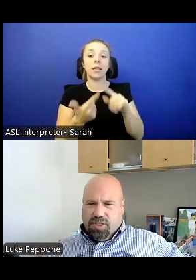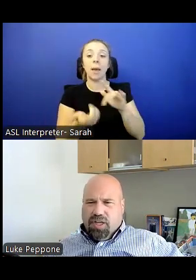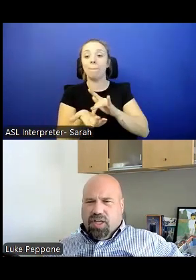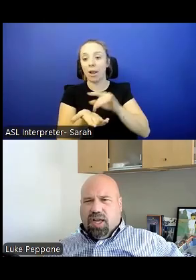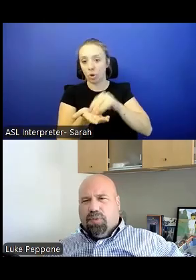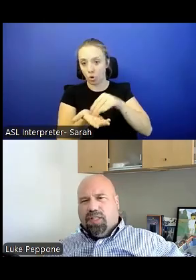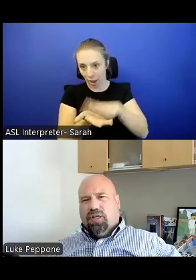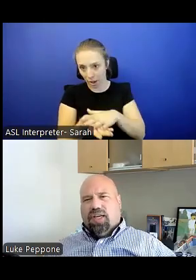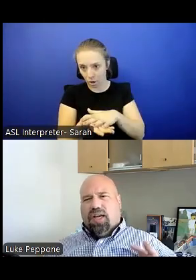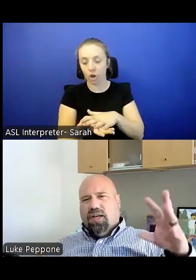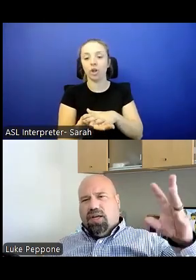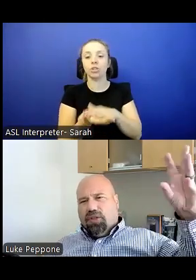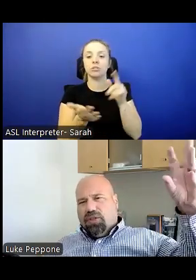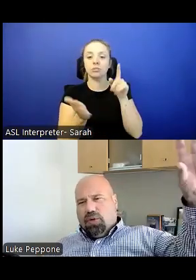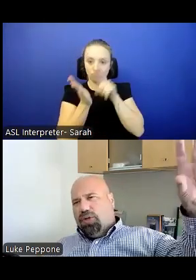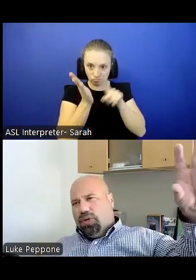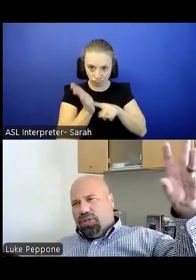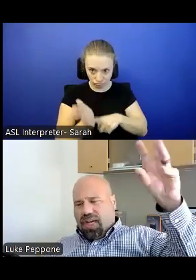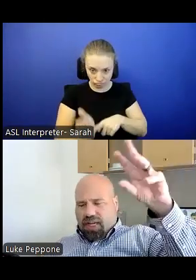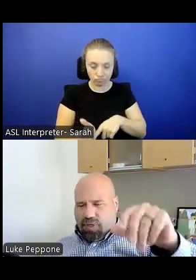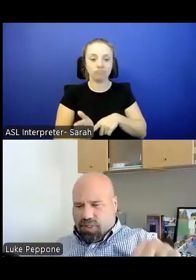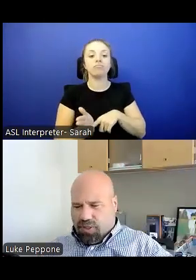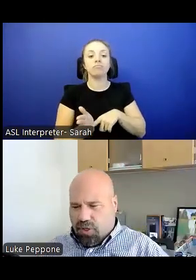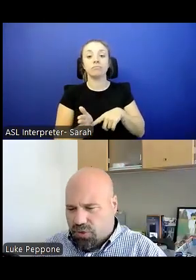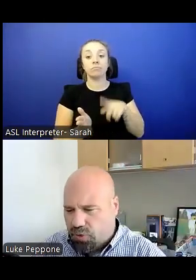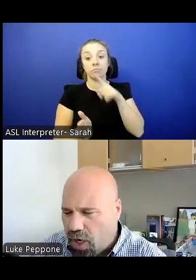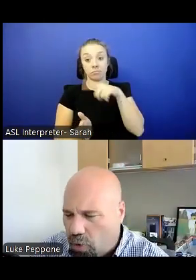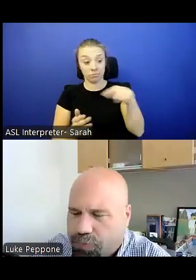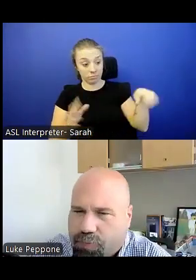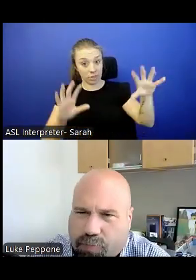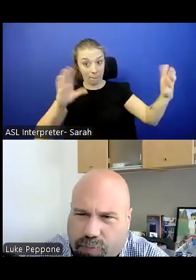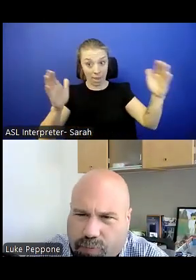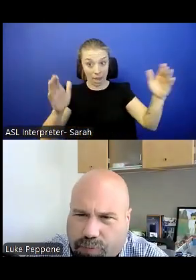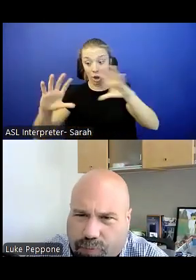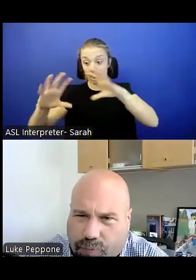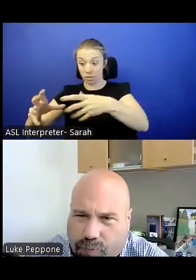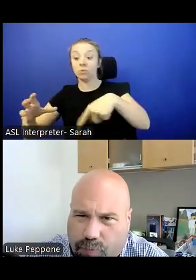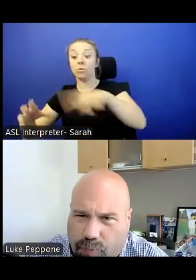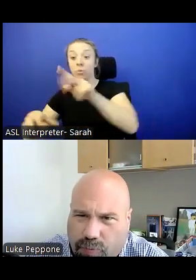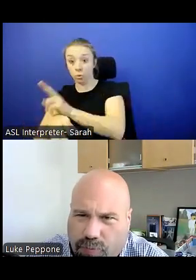do this, and we looked at those who use cannabis and those who don't.